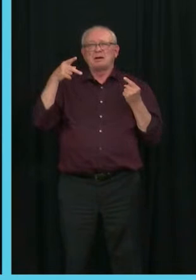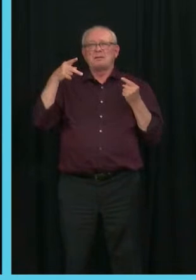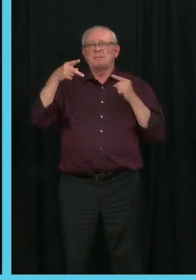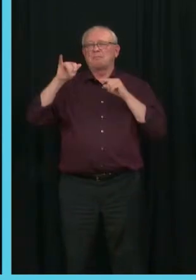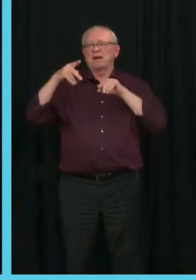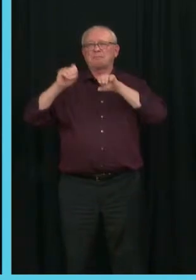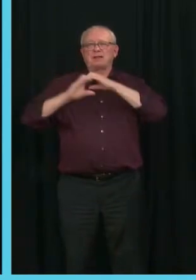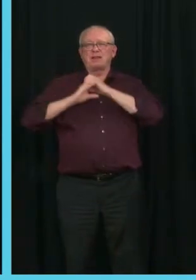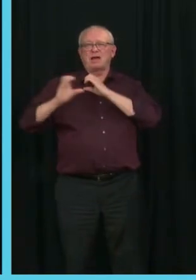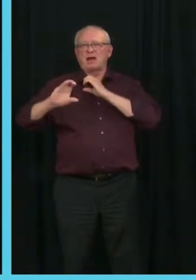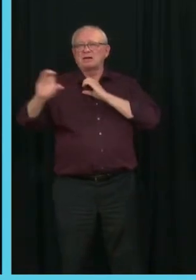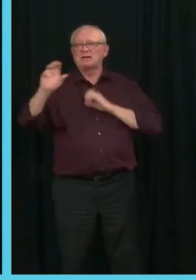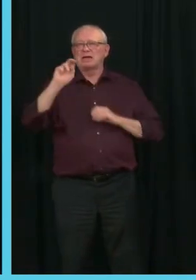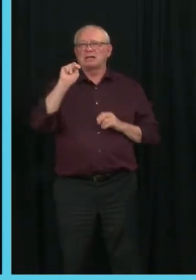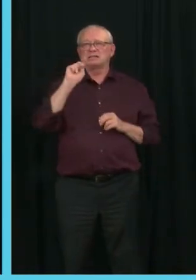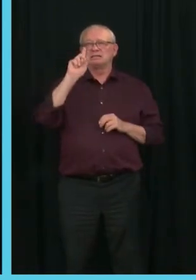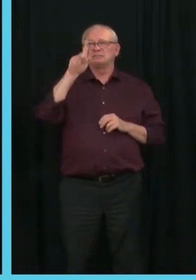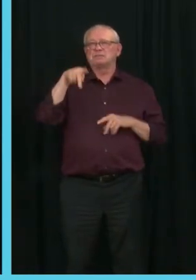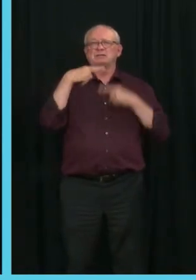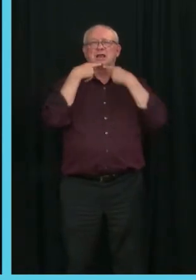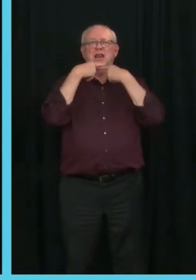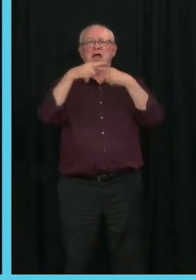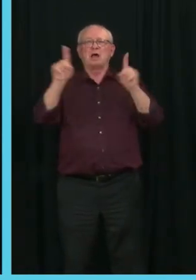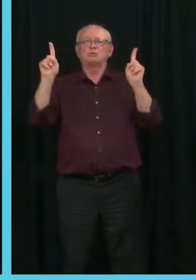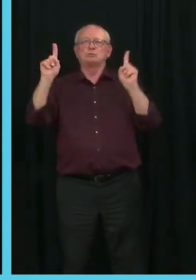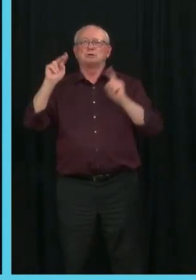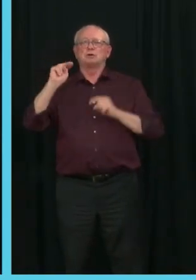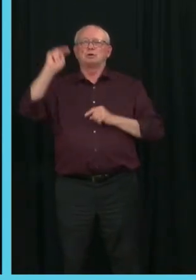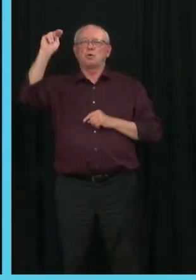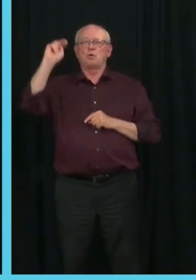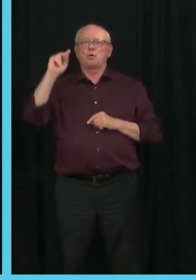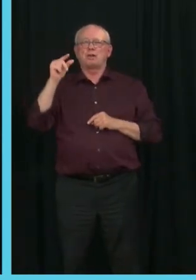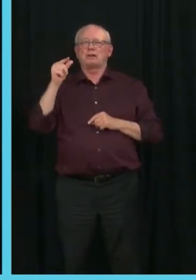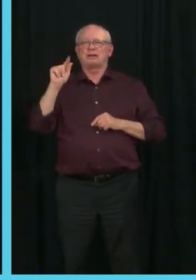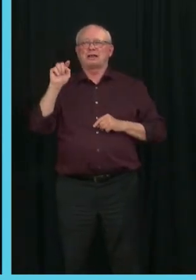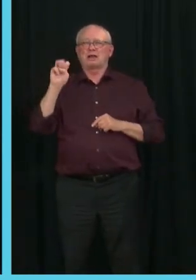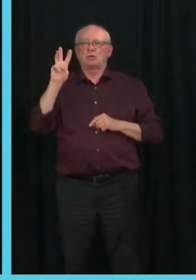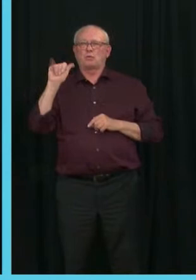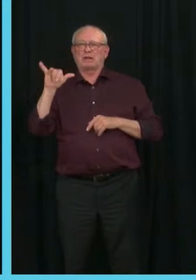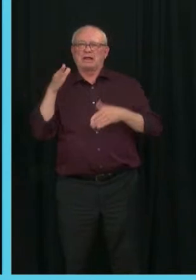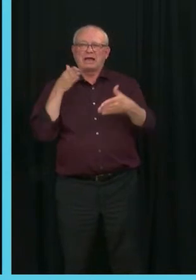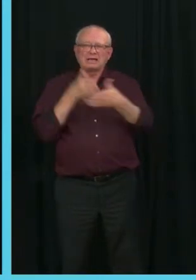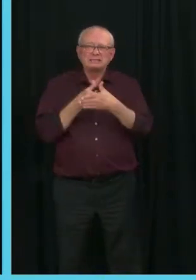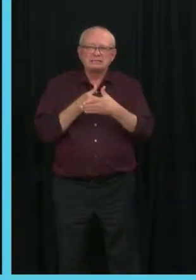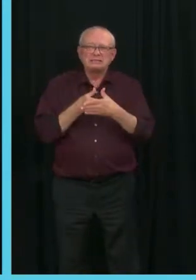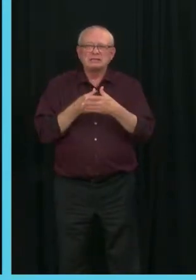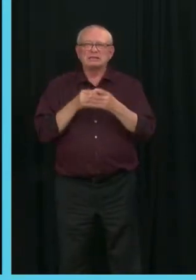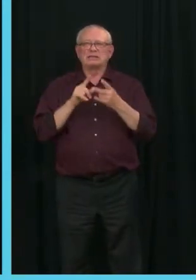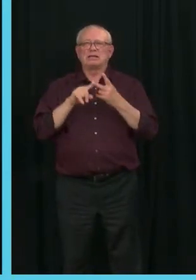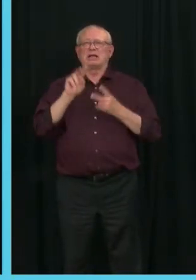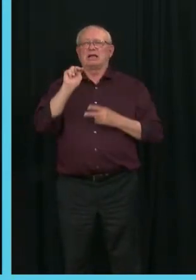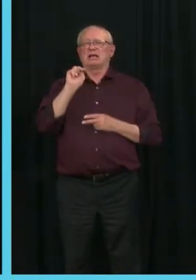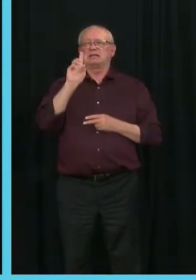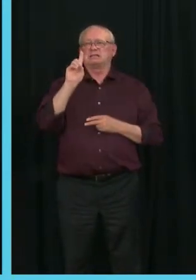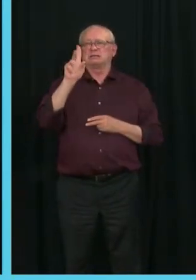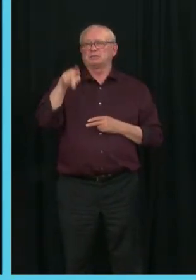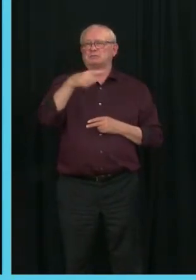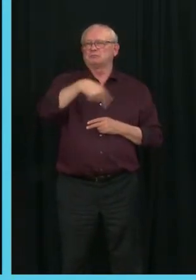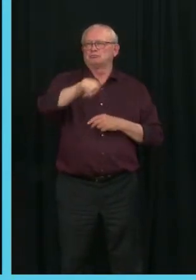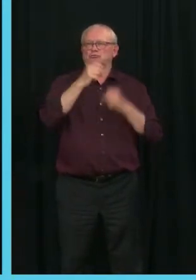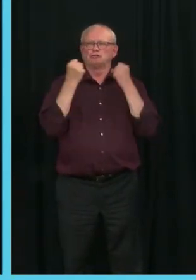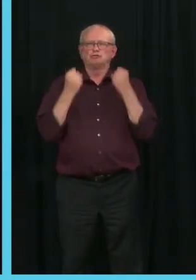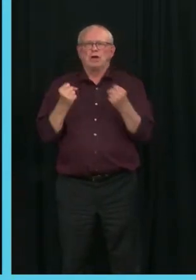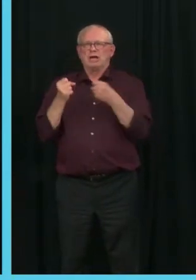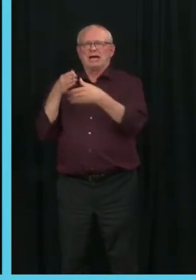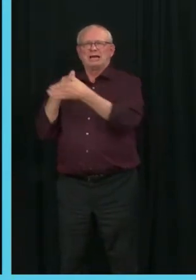and publicly opposed the Northern Gateway pipeline. Ms. Notley openly and publicly opposed the Keystone XL pipeline. The NDP government